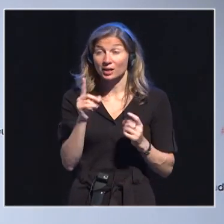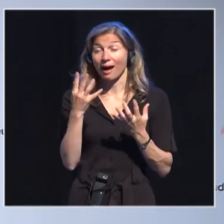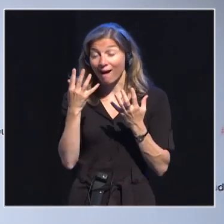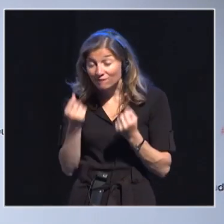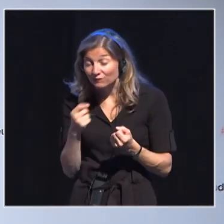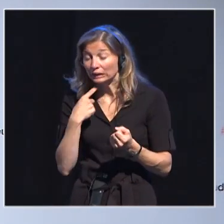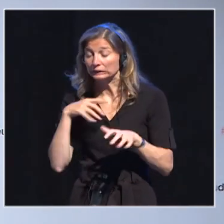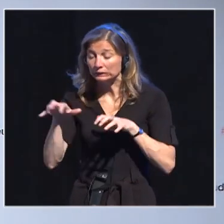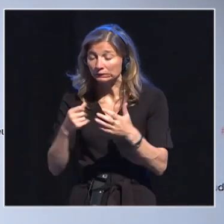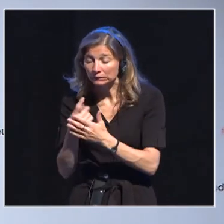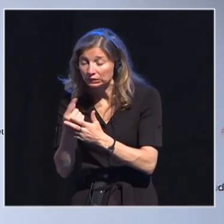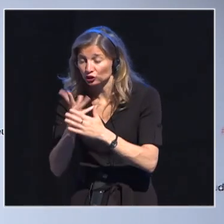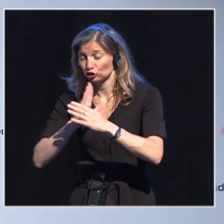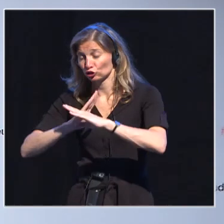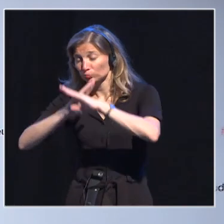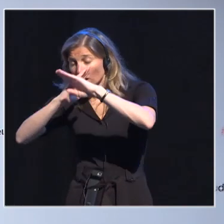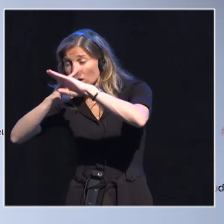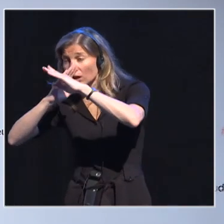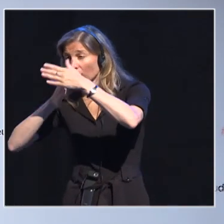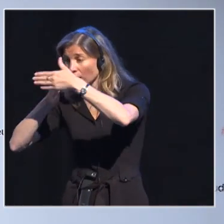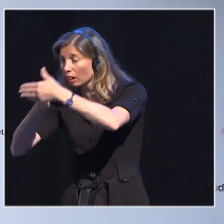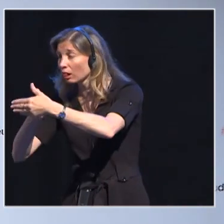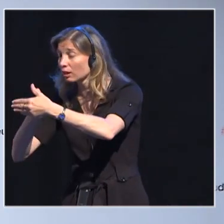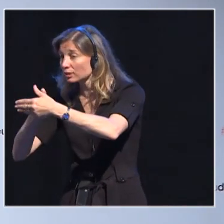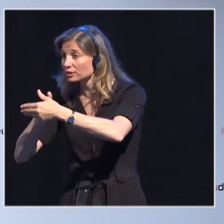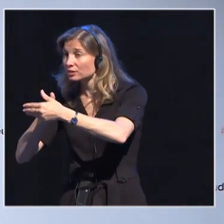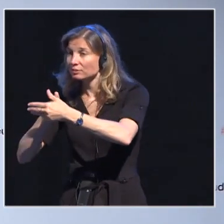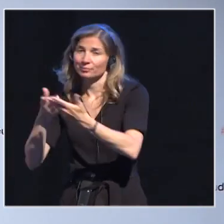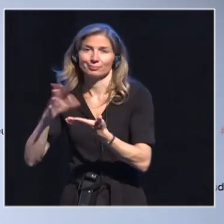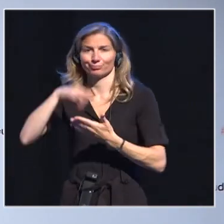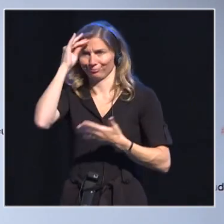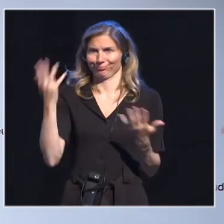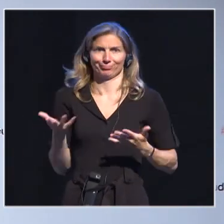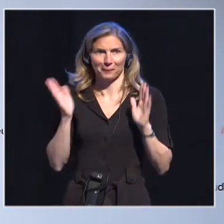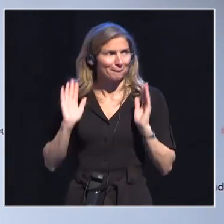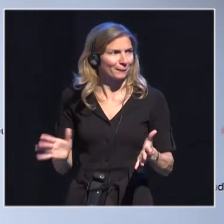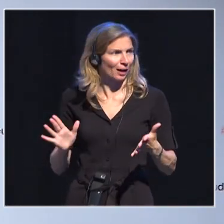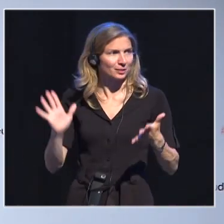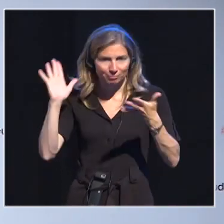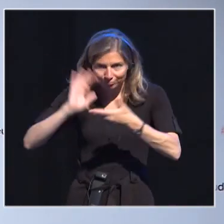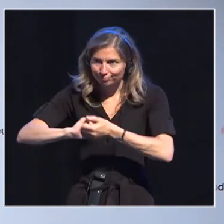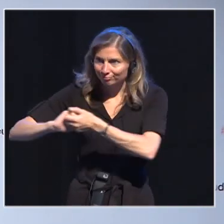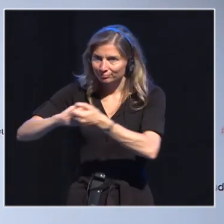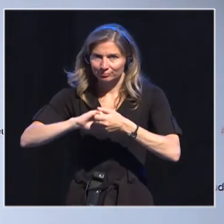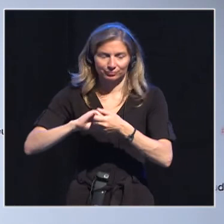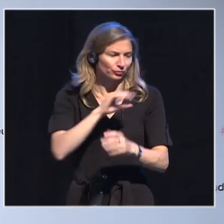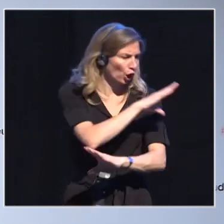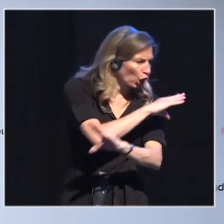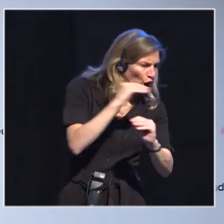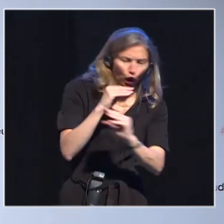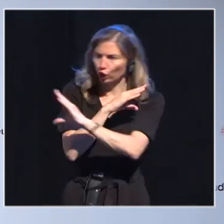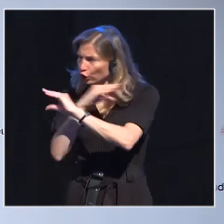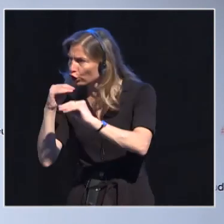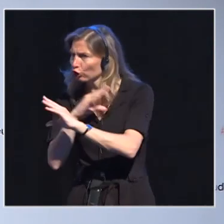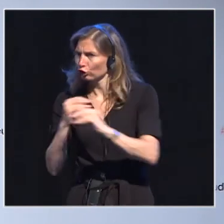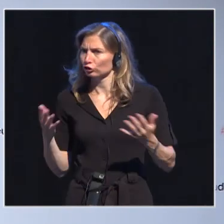are challenges, and there are barriers. And we've learned that we must work together and learn from one another in order to overcome them. So the